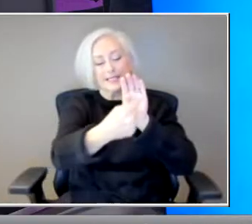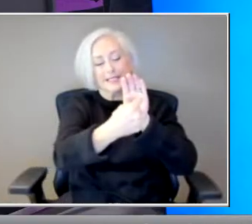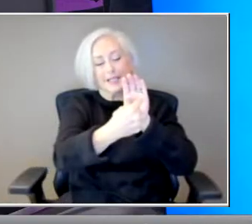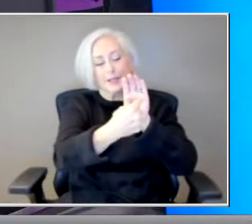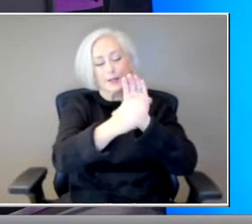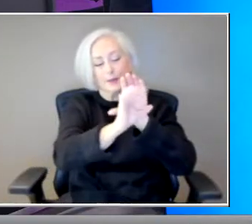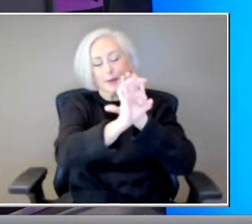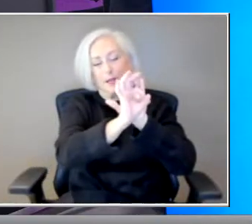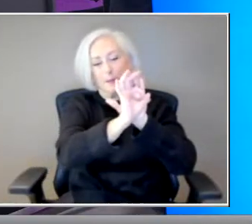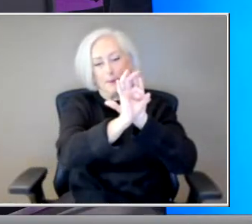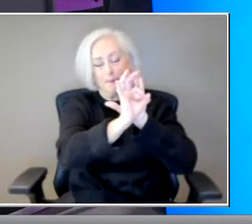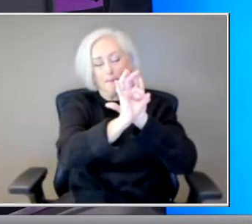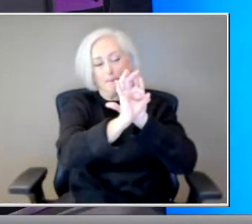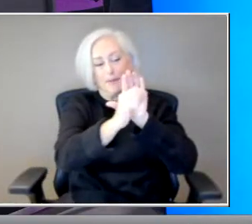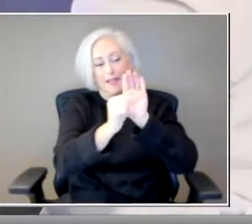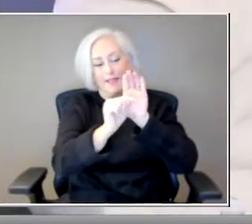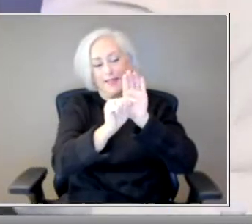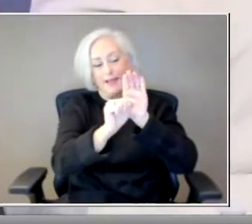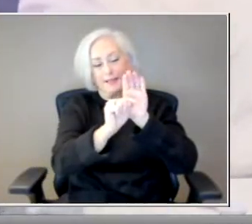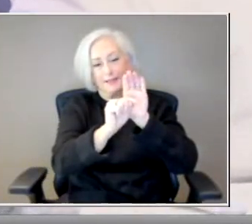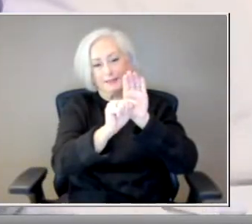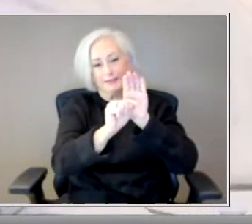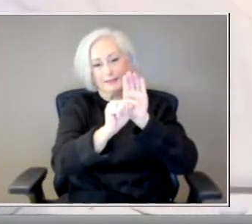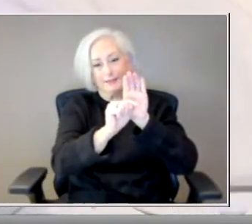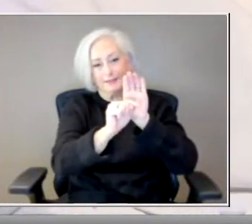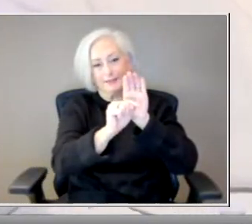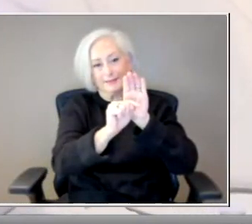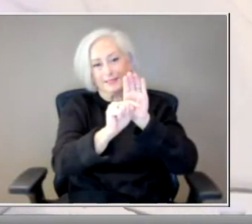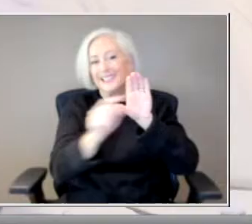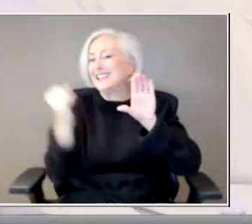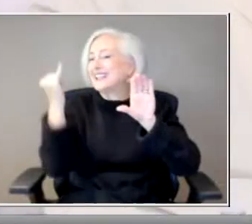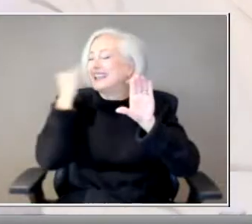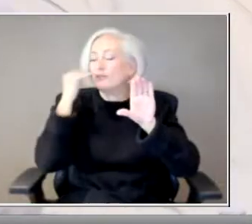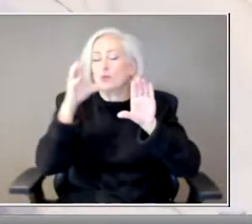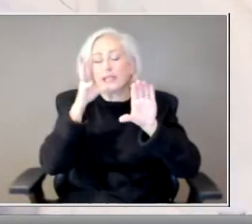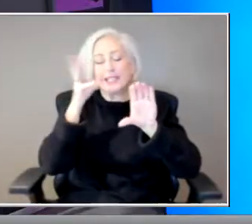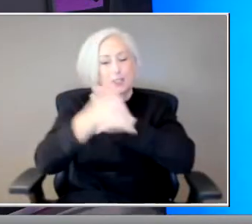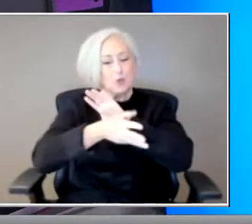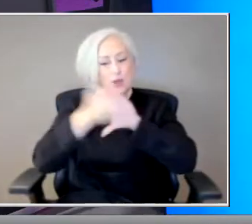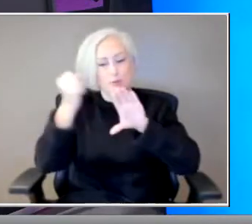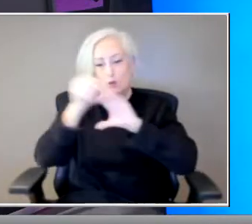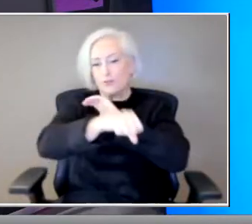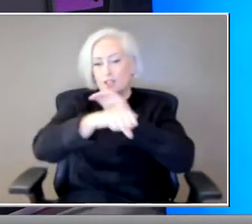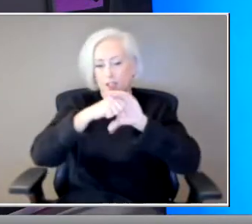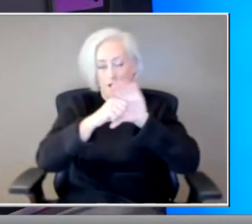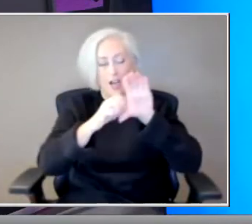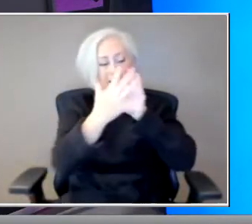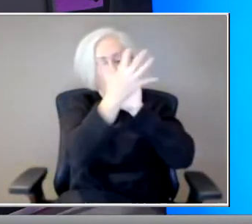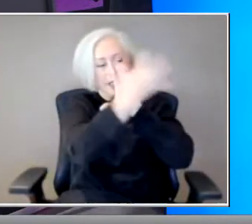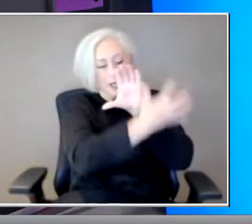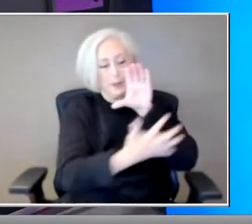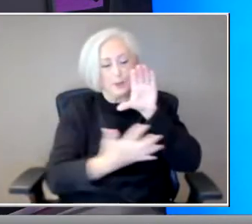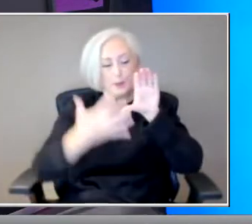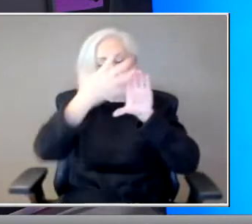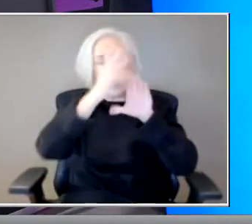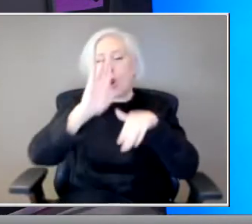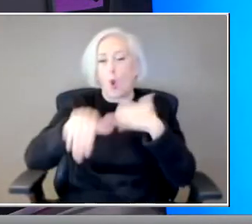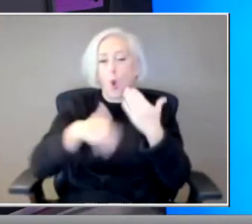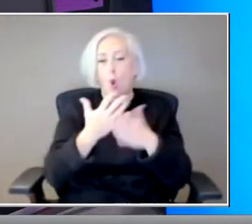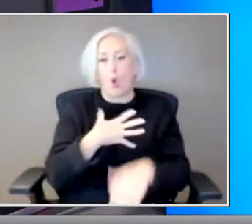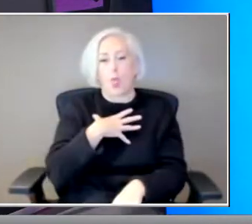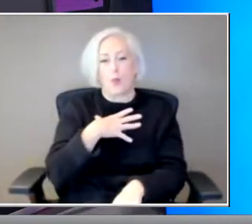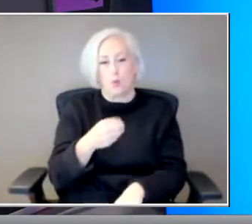this whole area of the brain would be white and stroked out. And then what happens to Richard if that happens? So that would be what we call